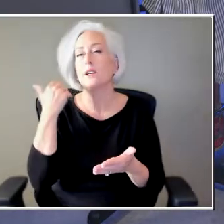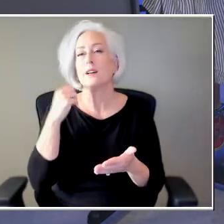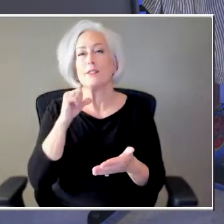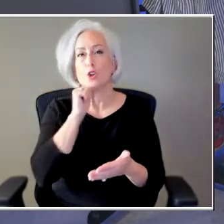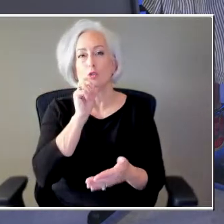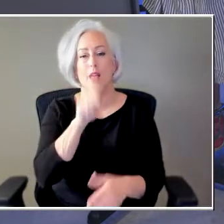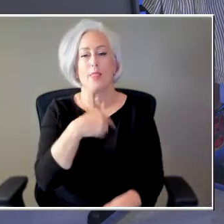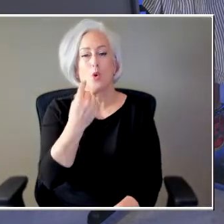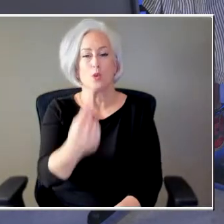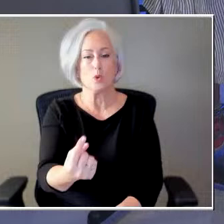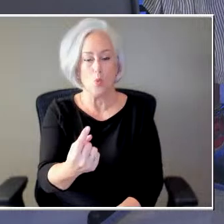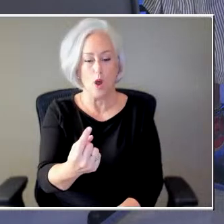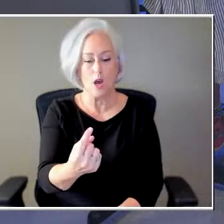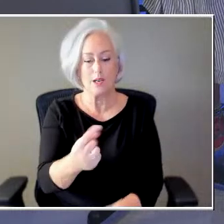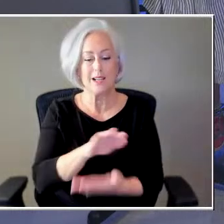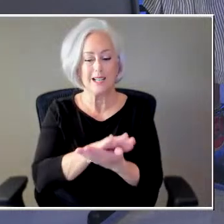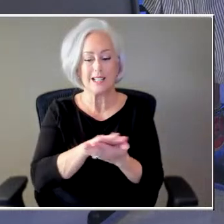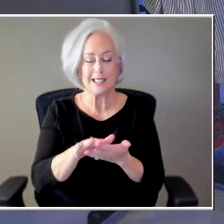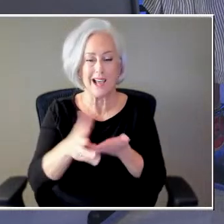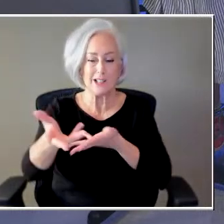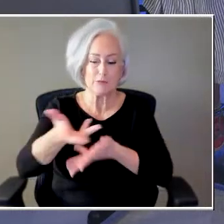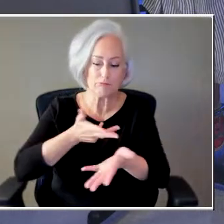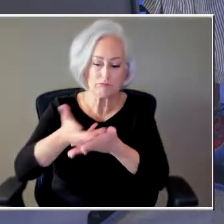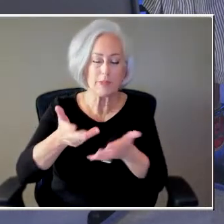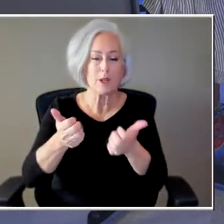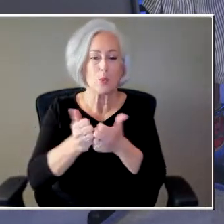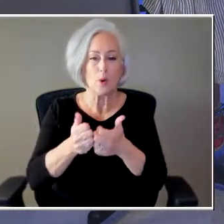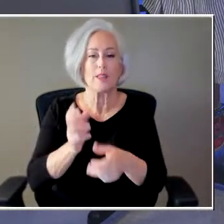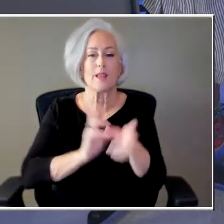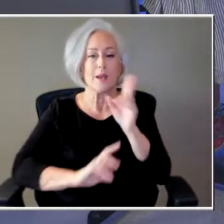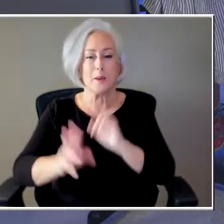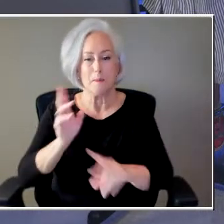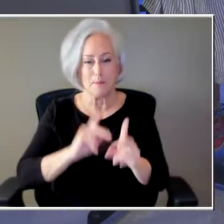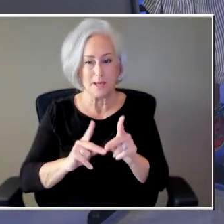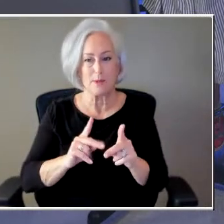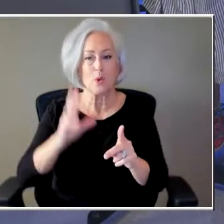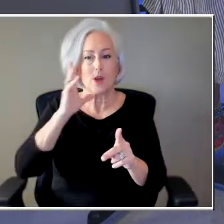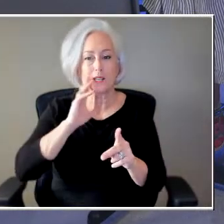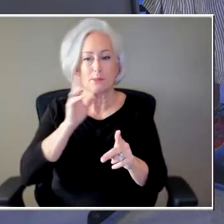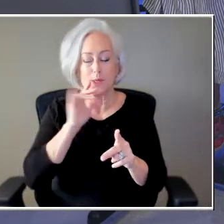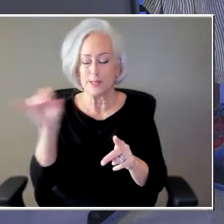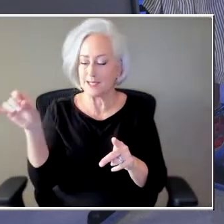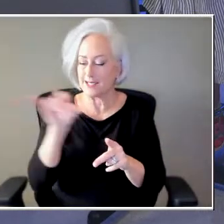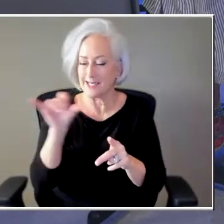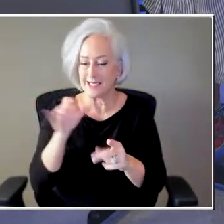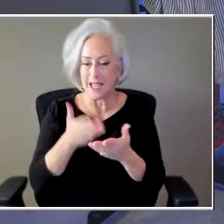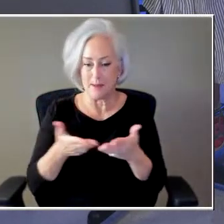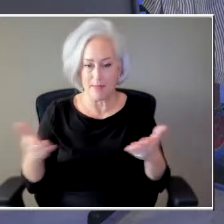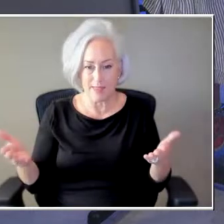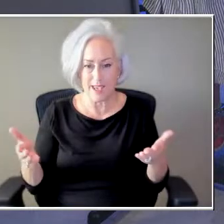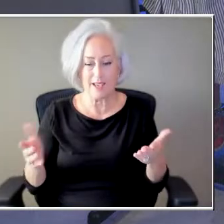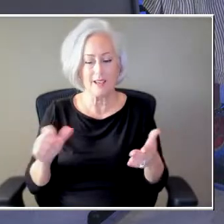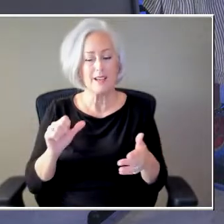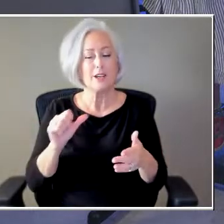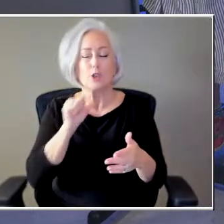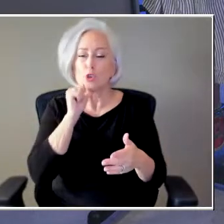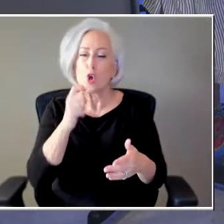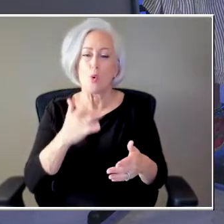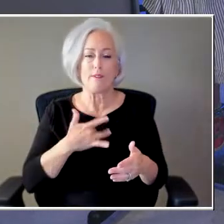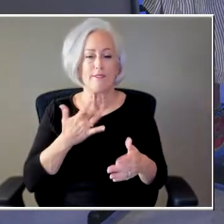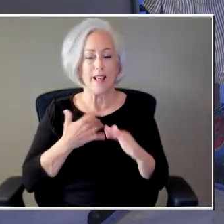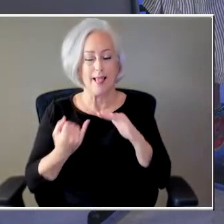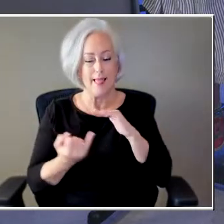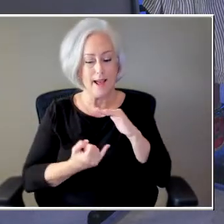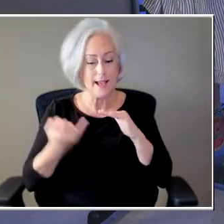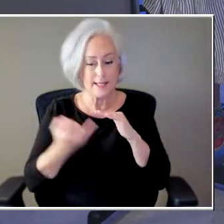going through similar things that makes you feel less isolated. And there's something about helping someone else who has the same struggles that make your